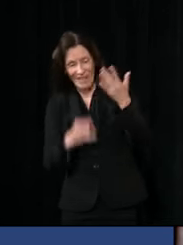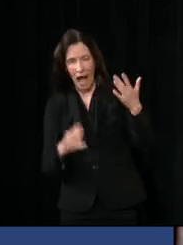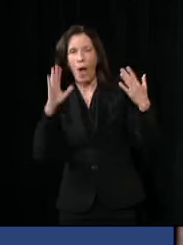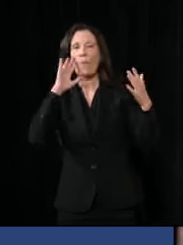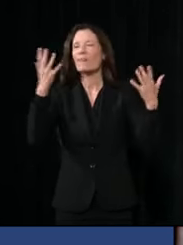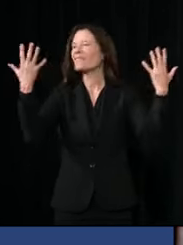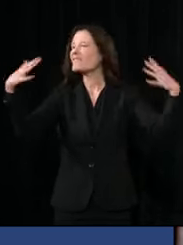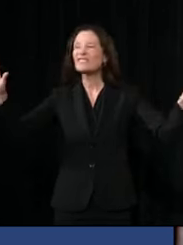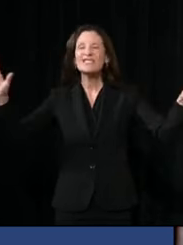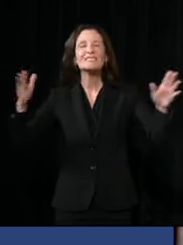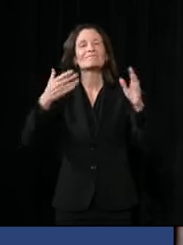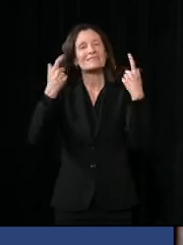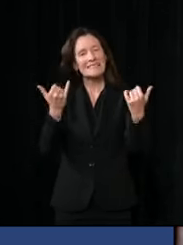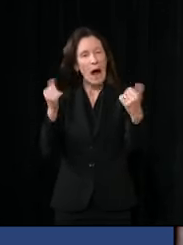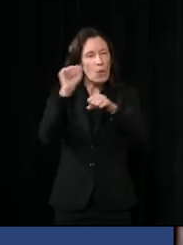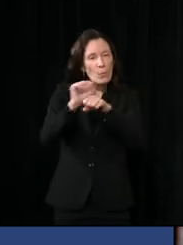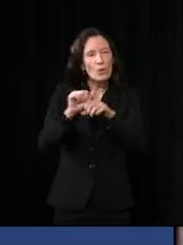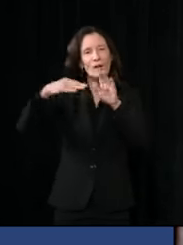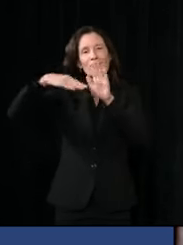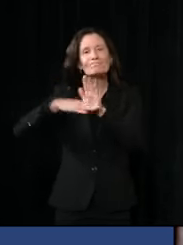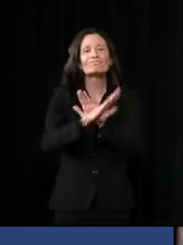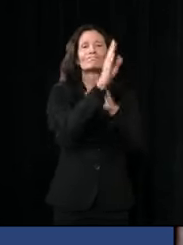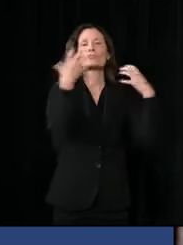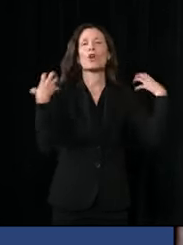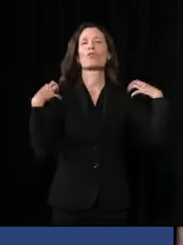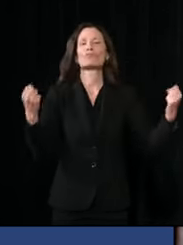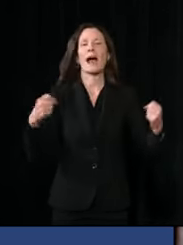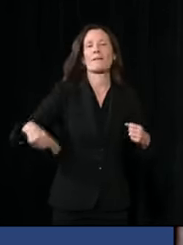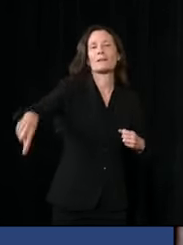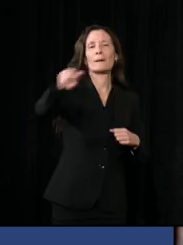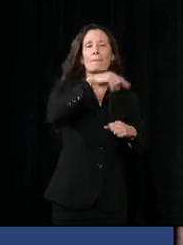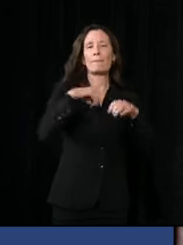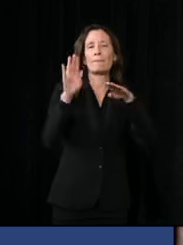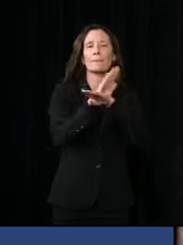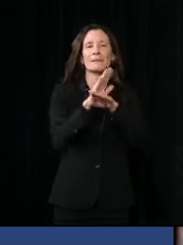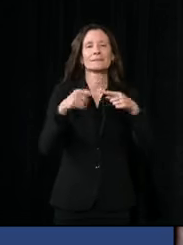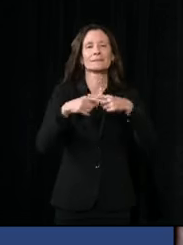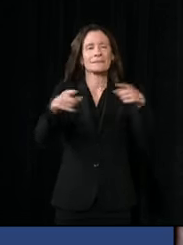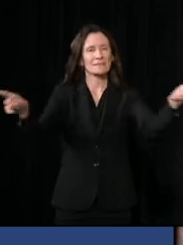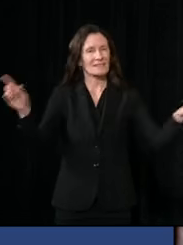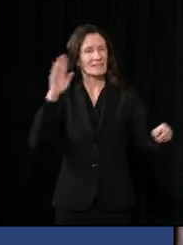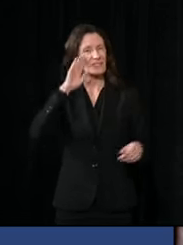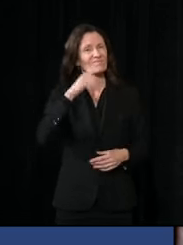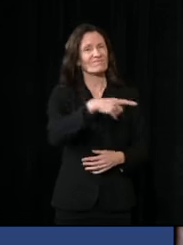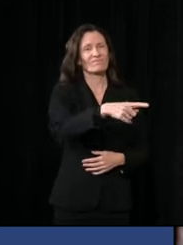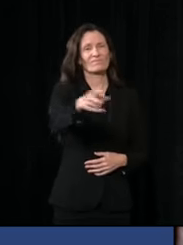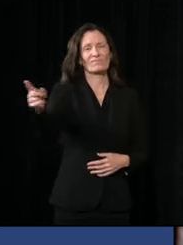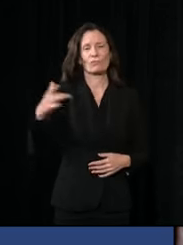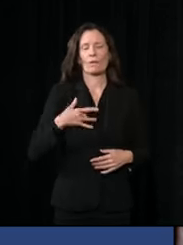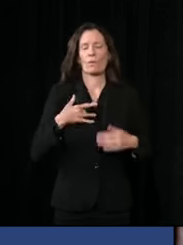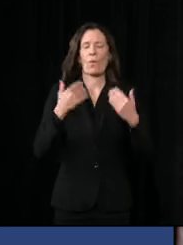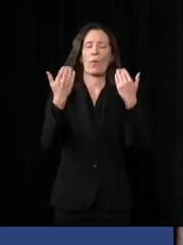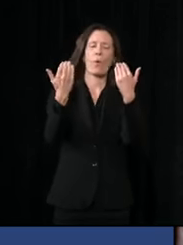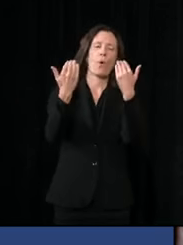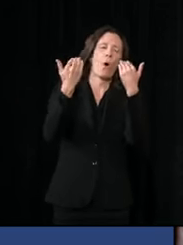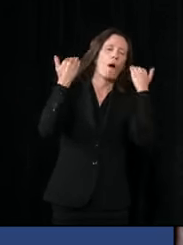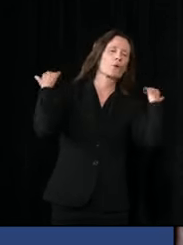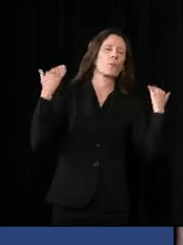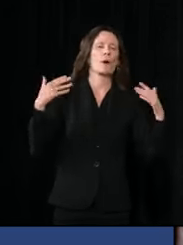do. We've had more people file for unemployment in a shorter time frame than ever before in our